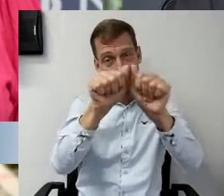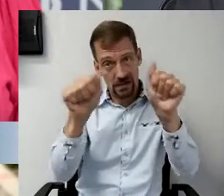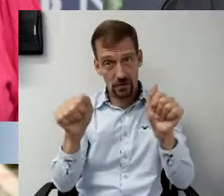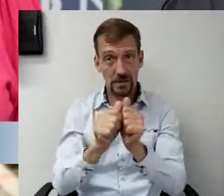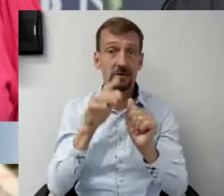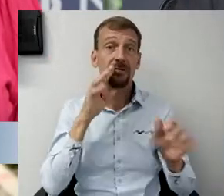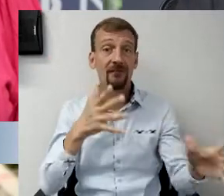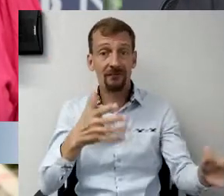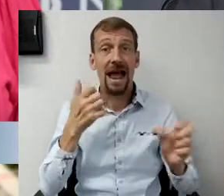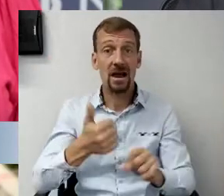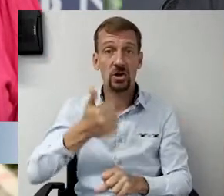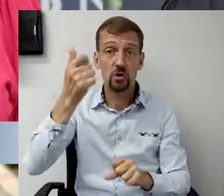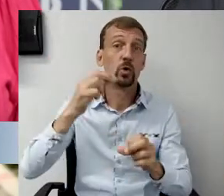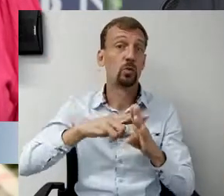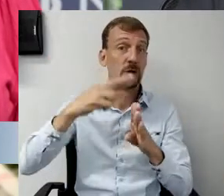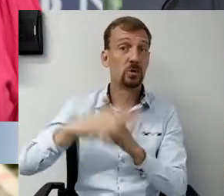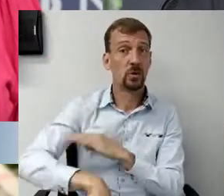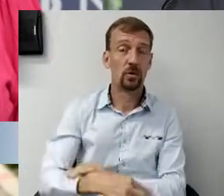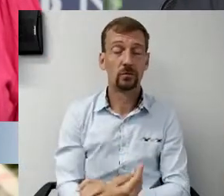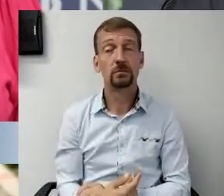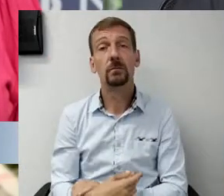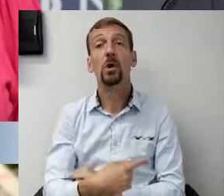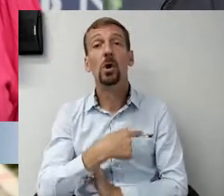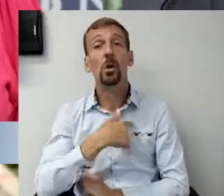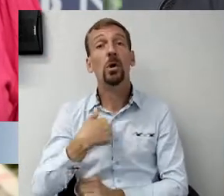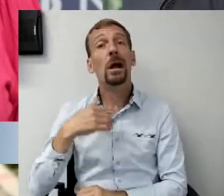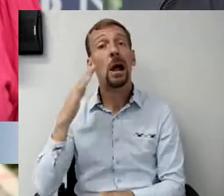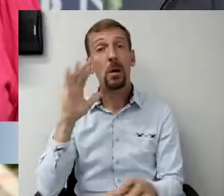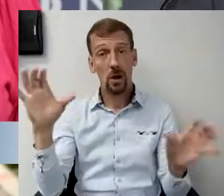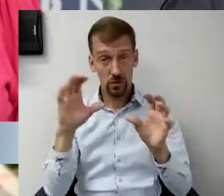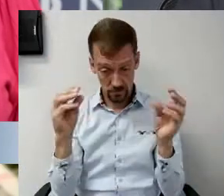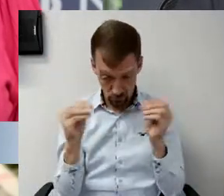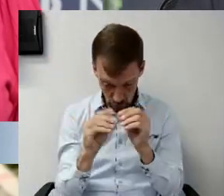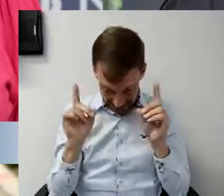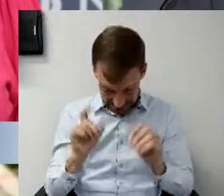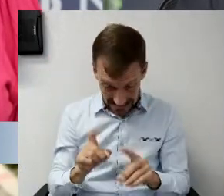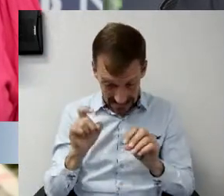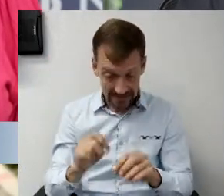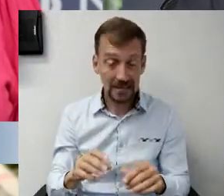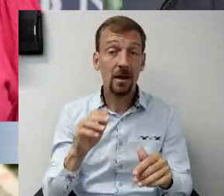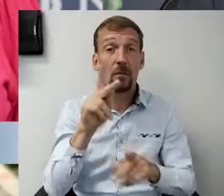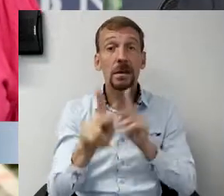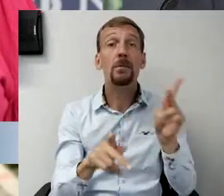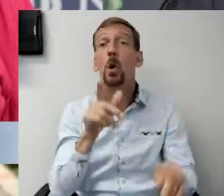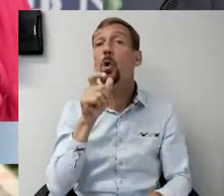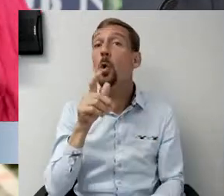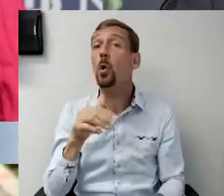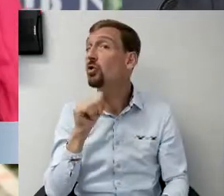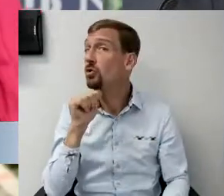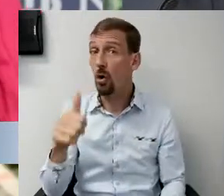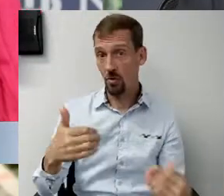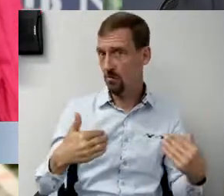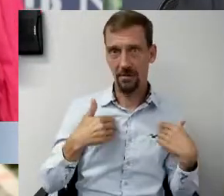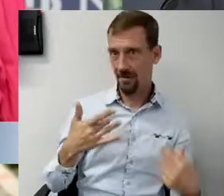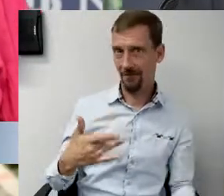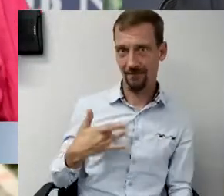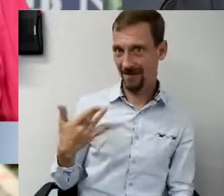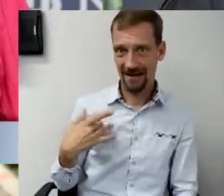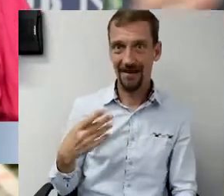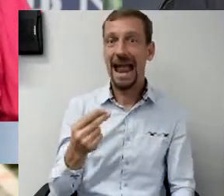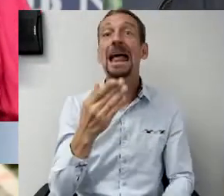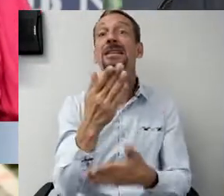there. So we are going to start doing a lot more testing of asymptomatic and people that don't have the